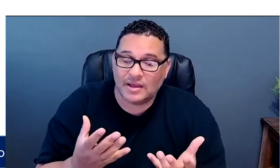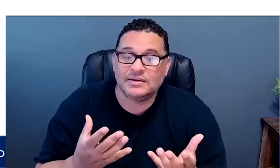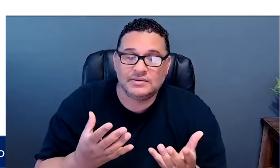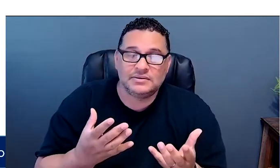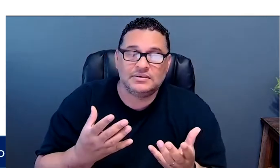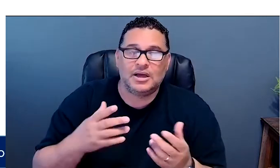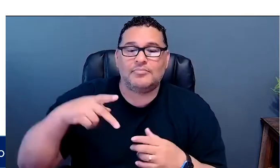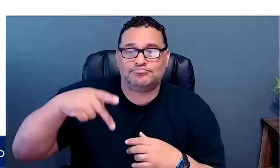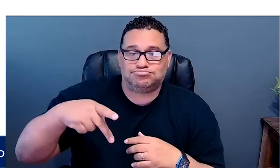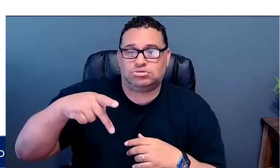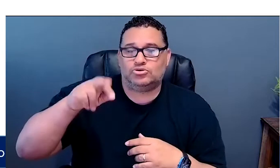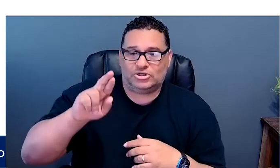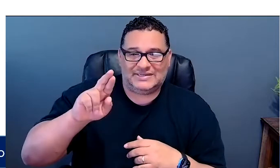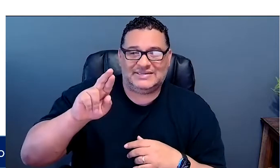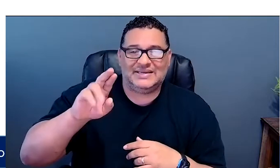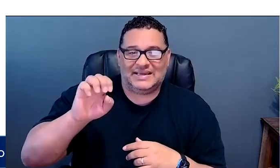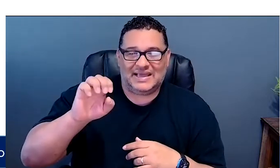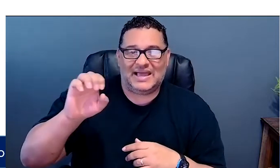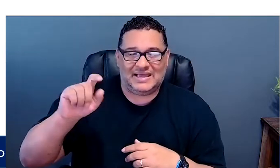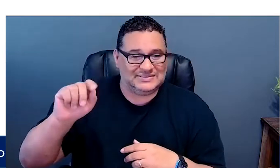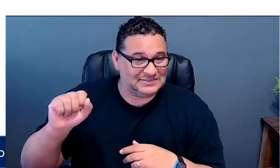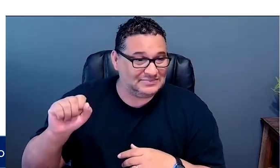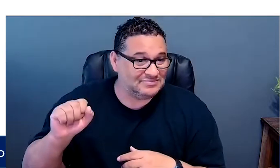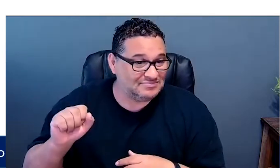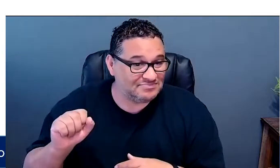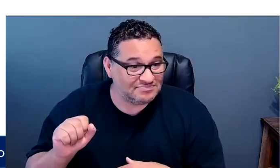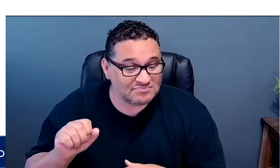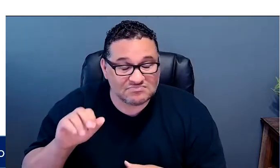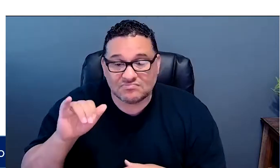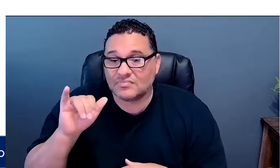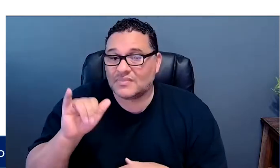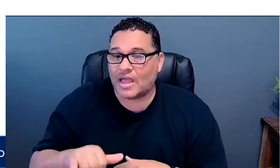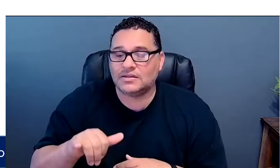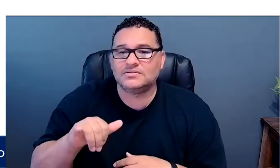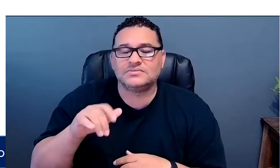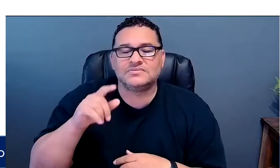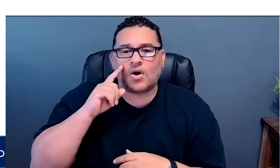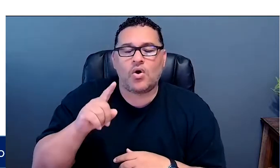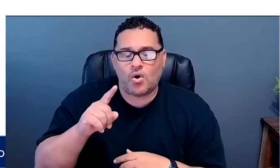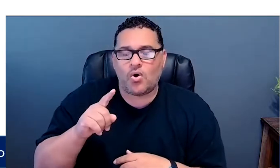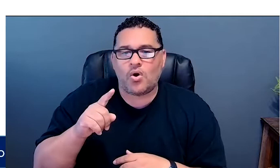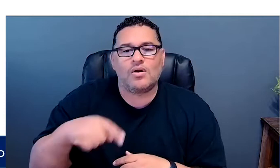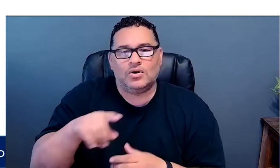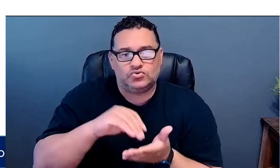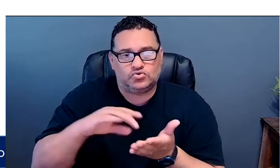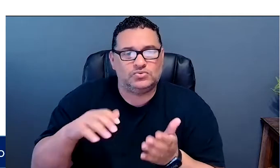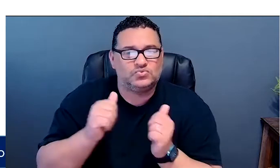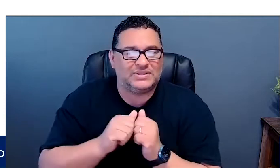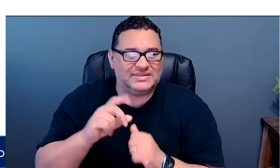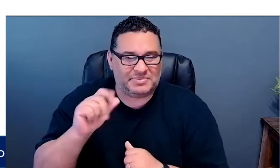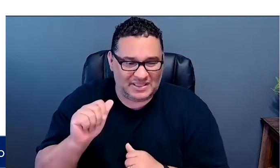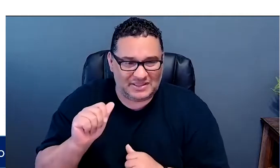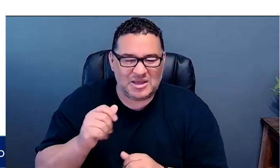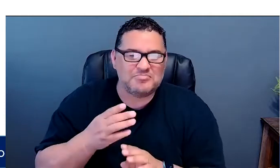transition services. These are available for students with disabilities of